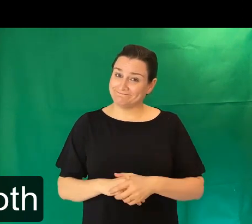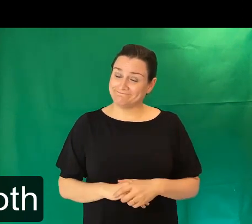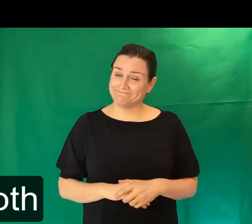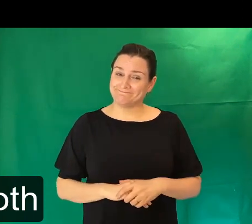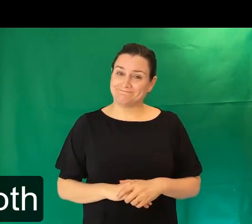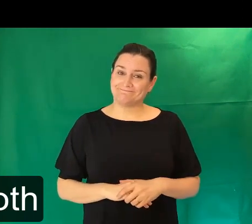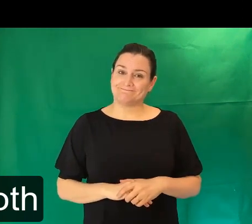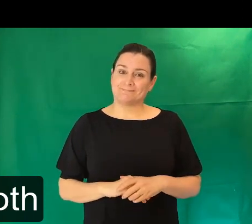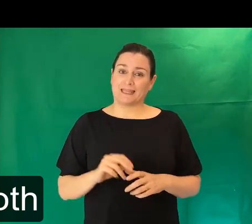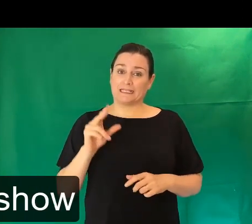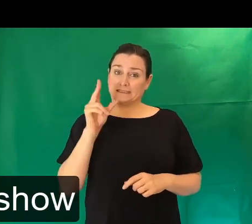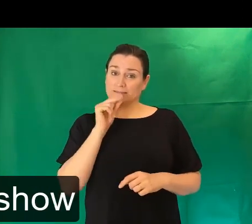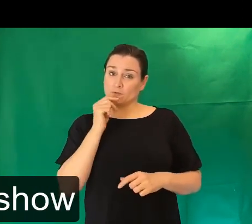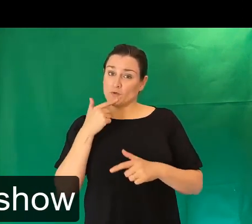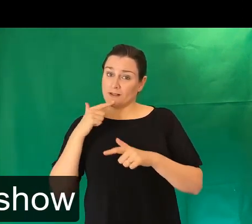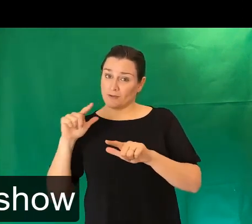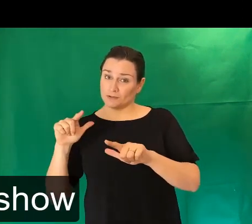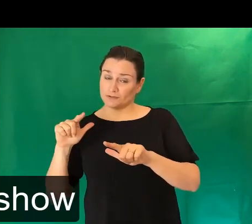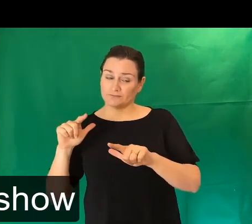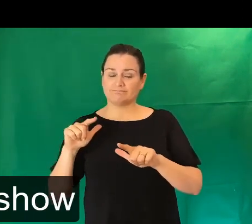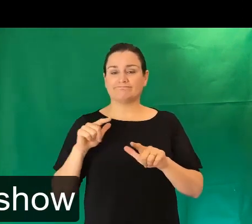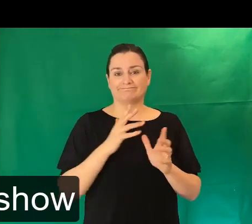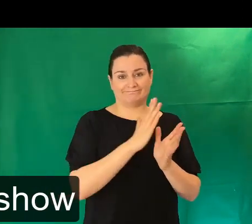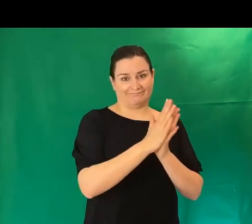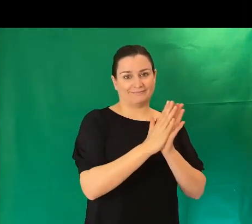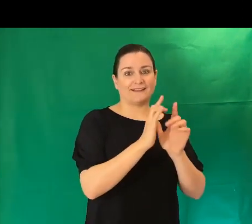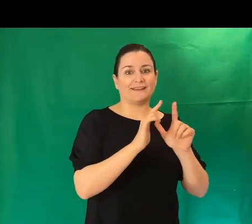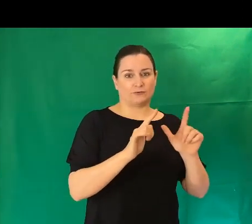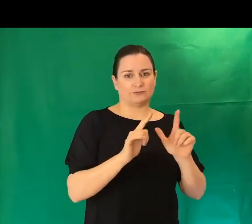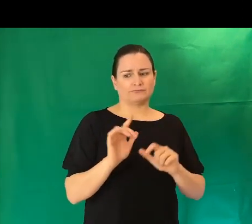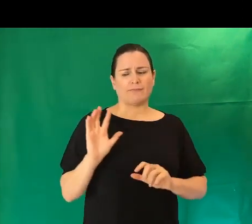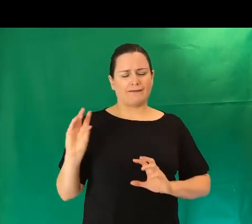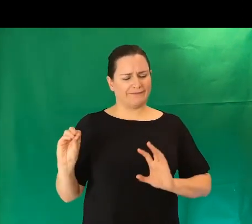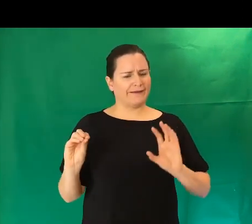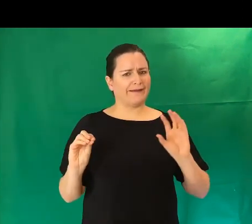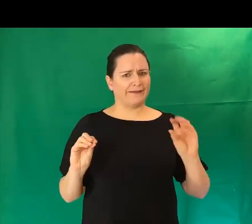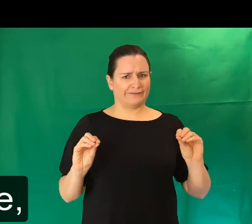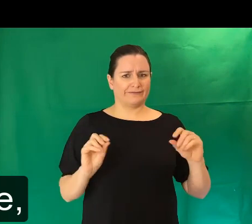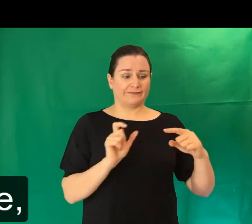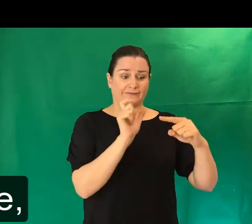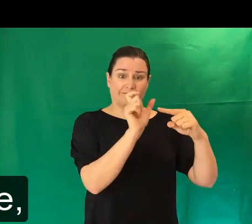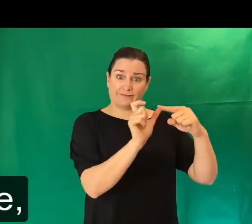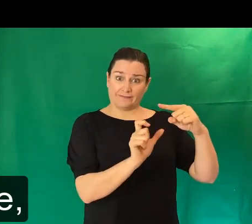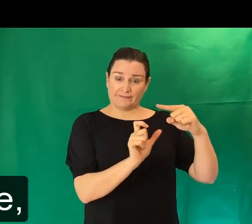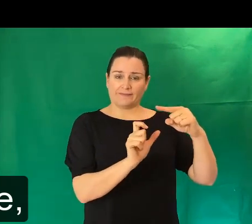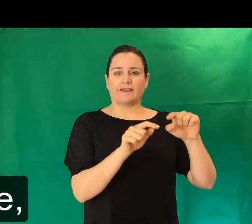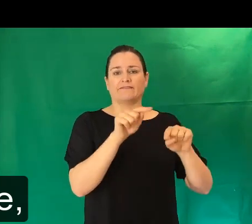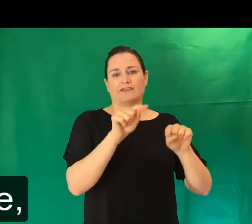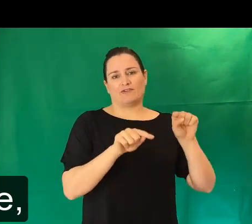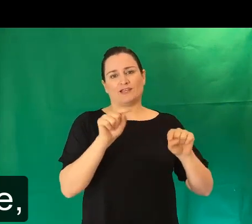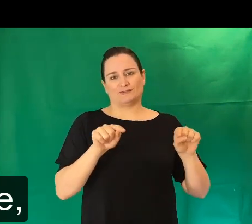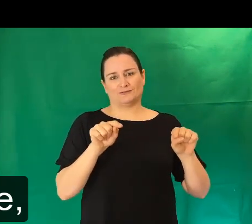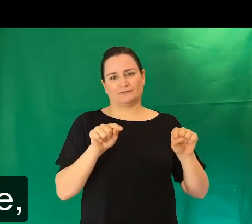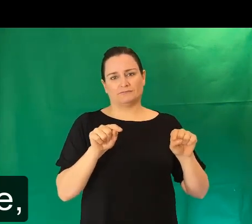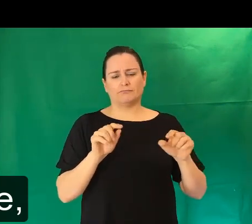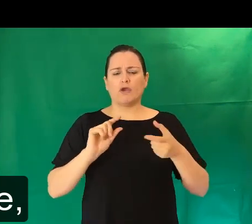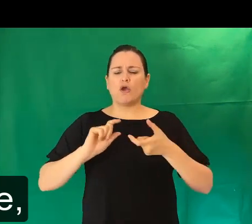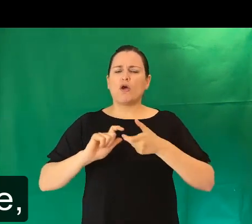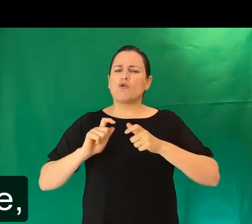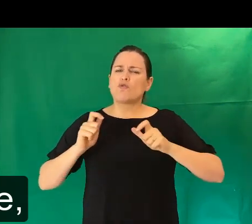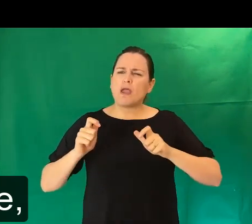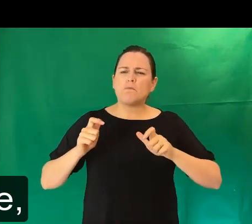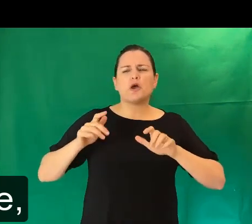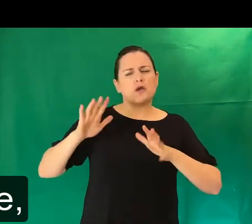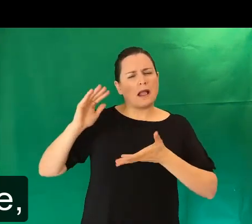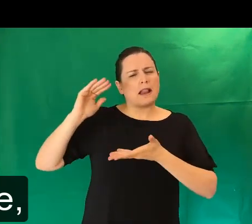Well, both spoken languages and sign language show considerable variation in the lexicon, far less in the